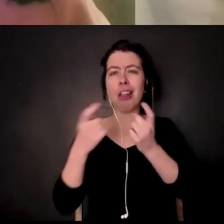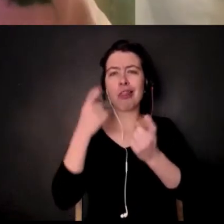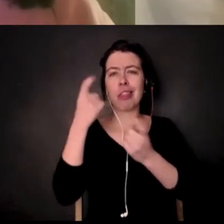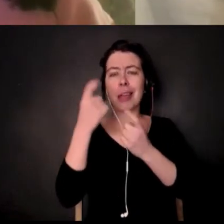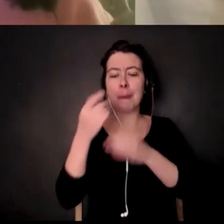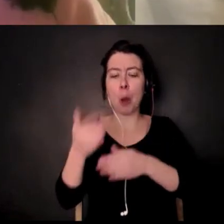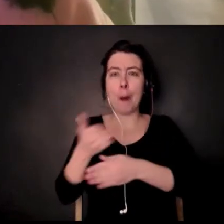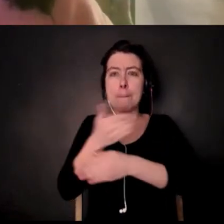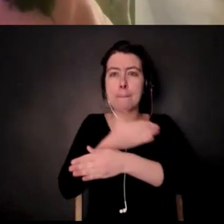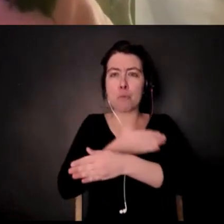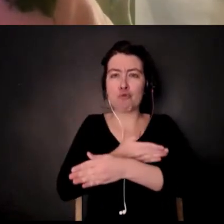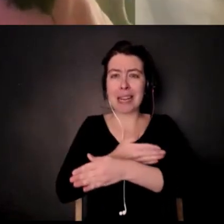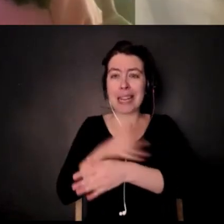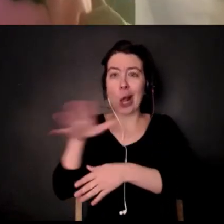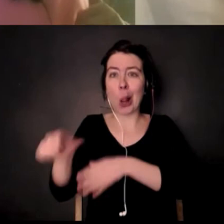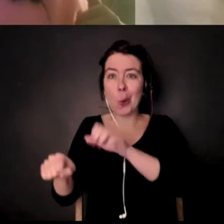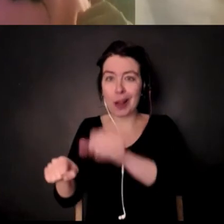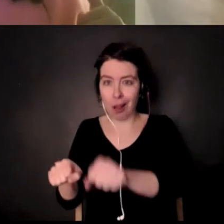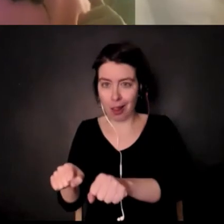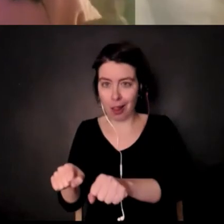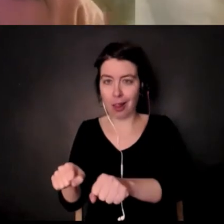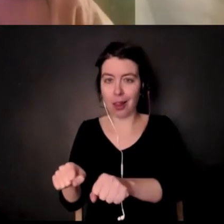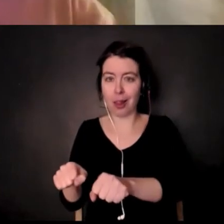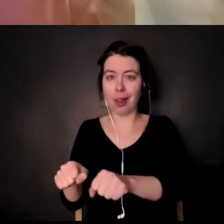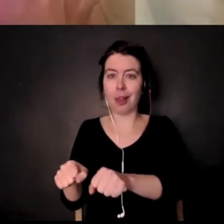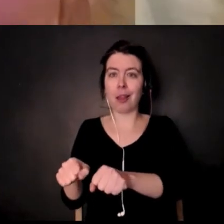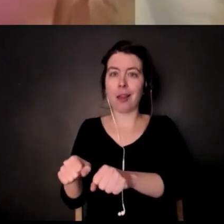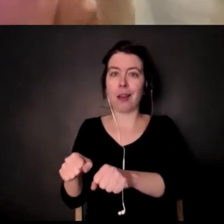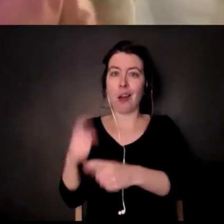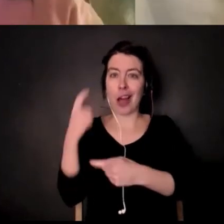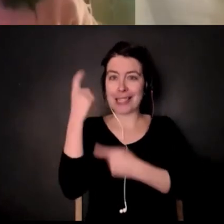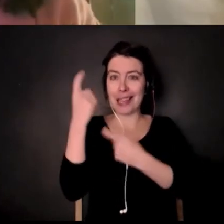own ancestral lands. So we're going